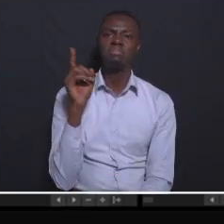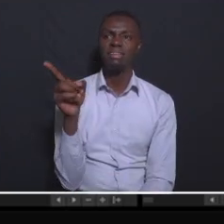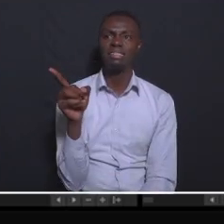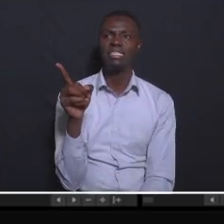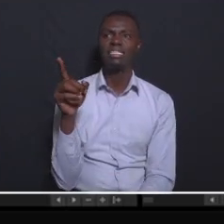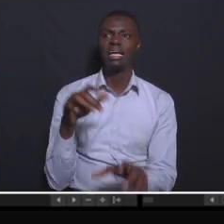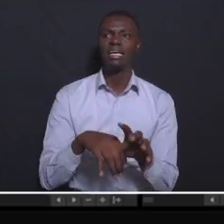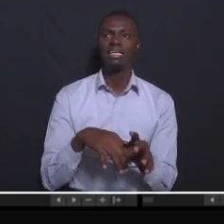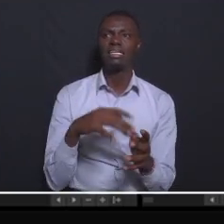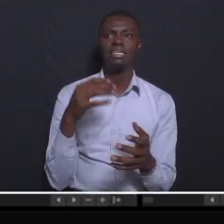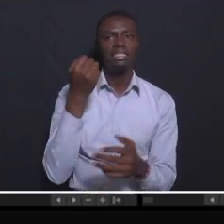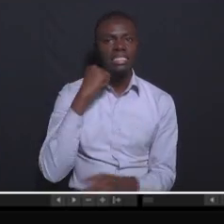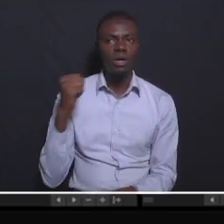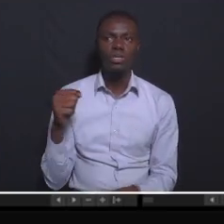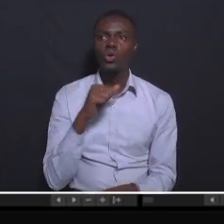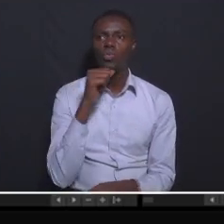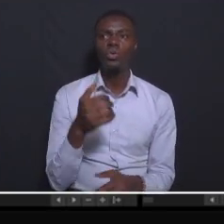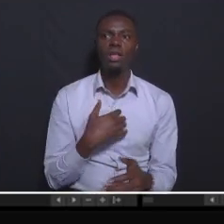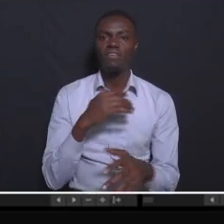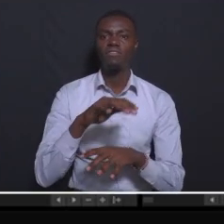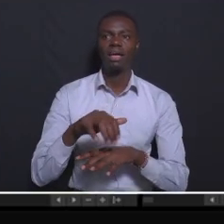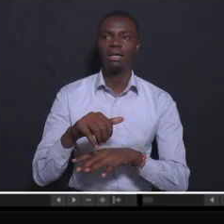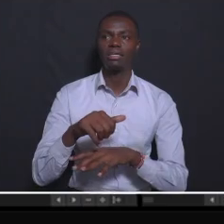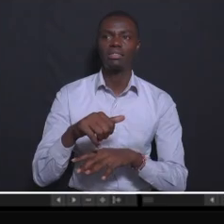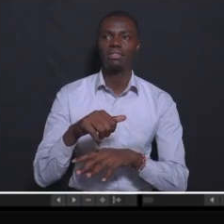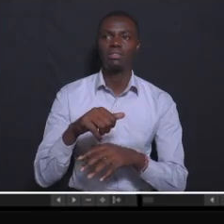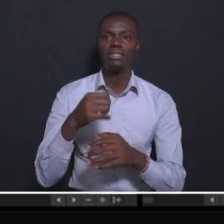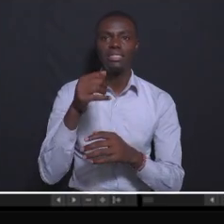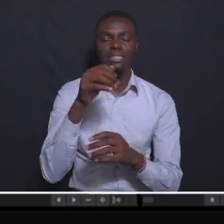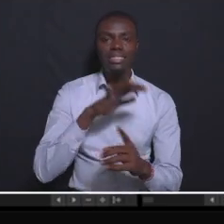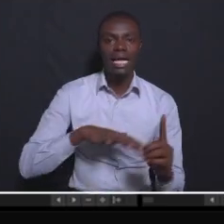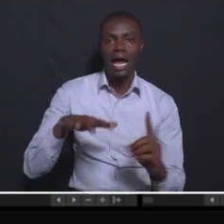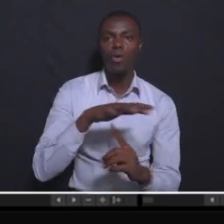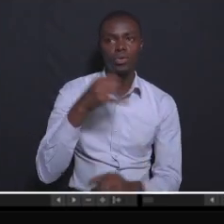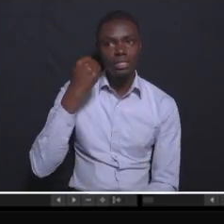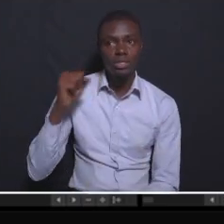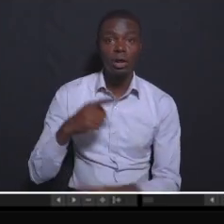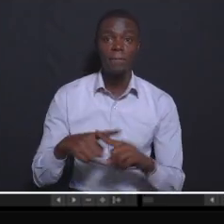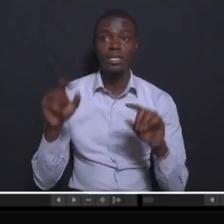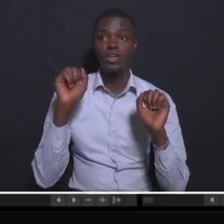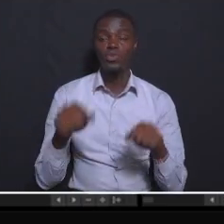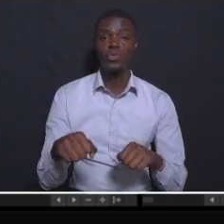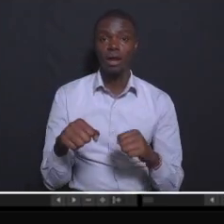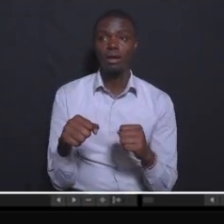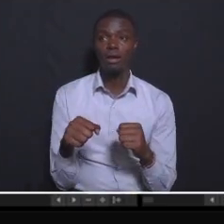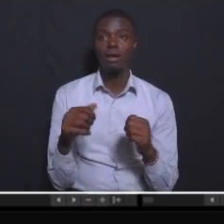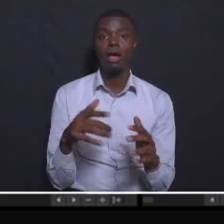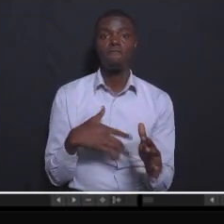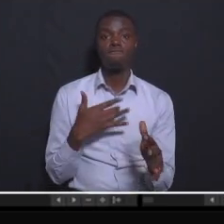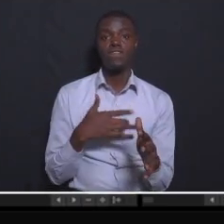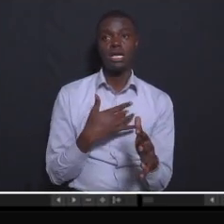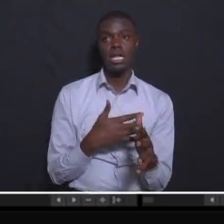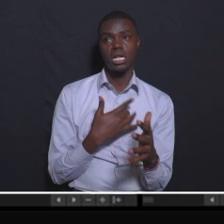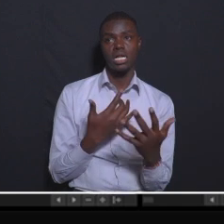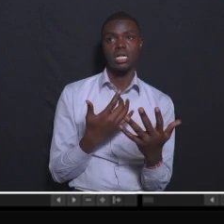in surround sound because we don't have a setup for surround sound here. But you'll still get to feel the elements